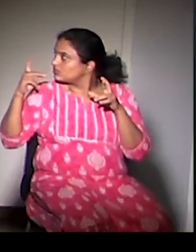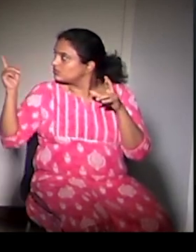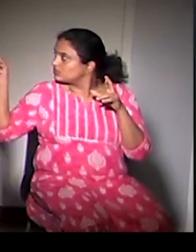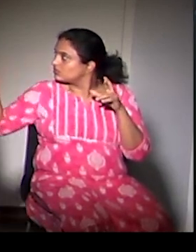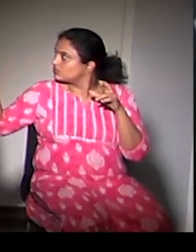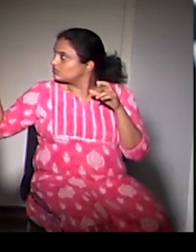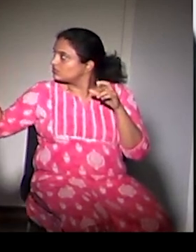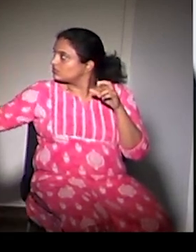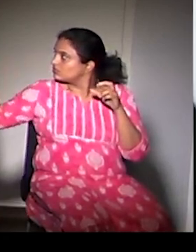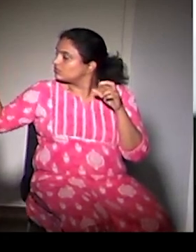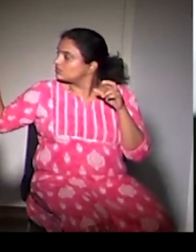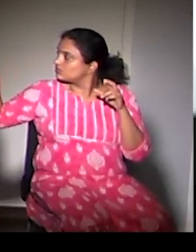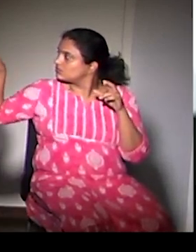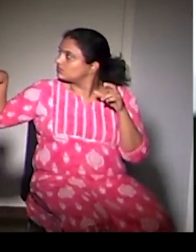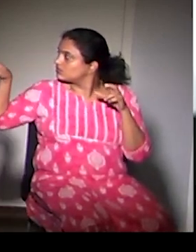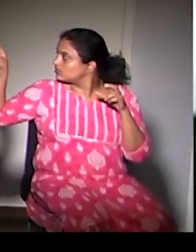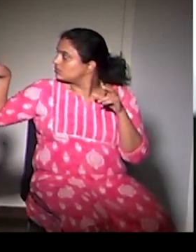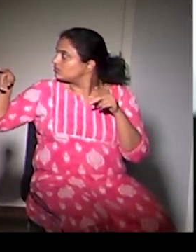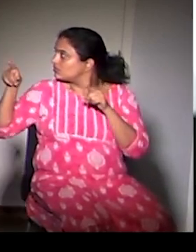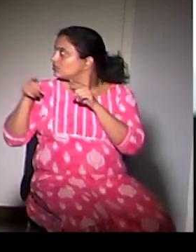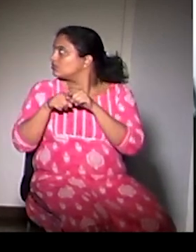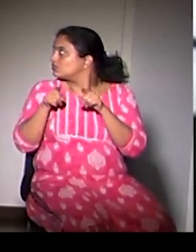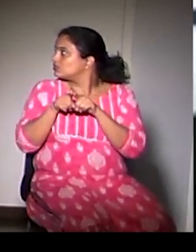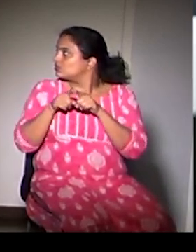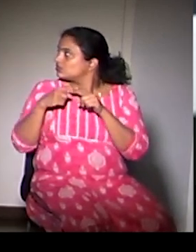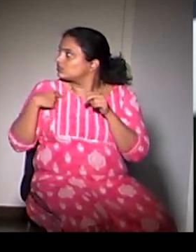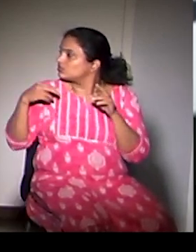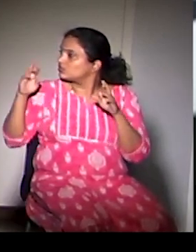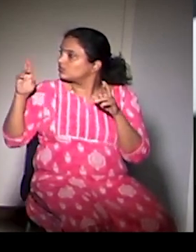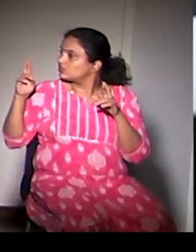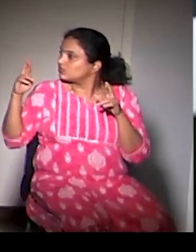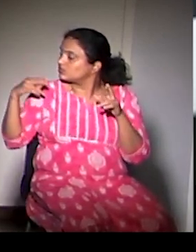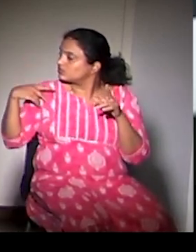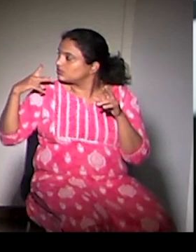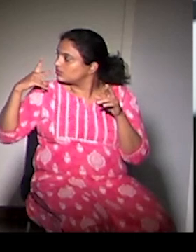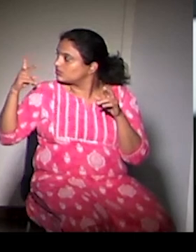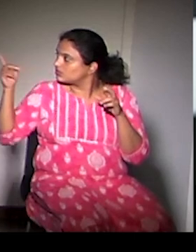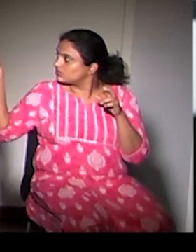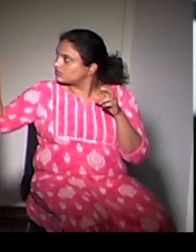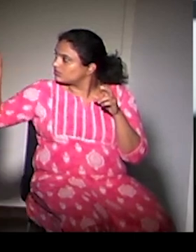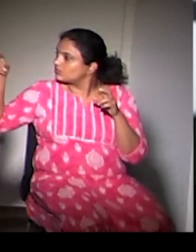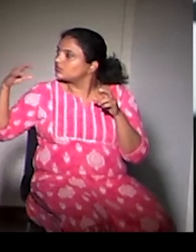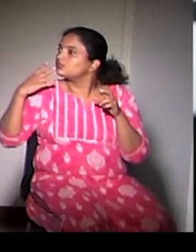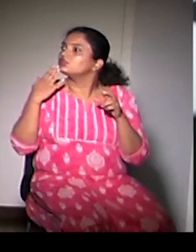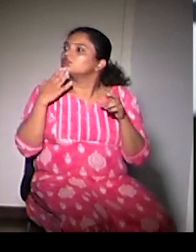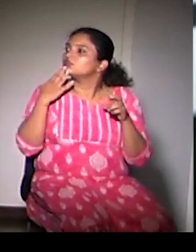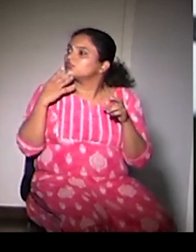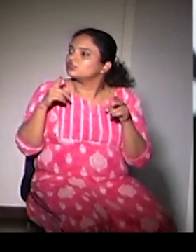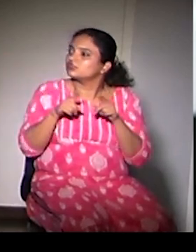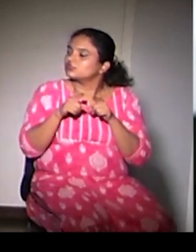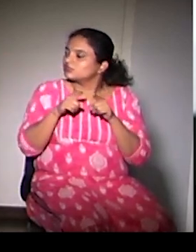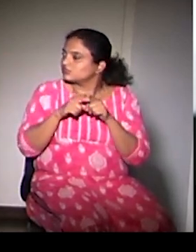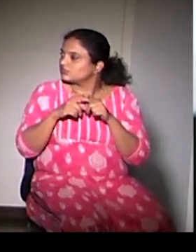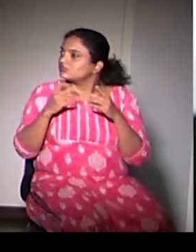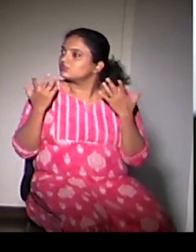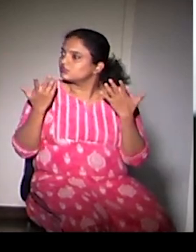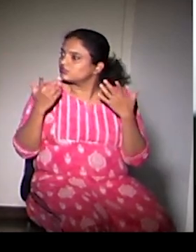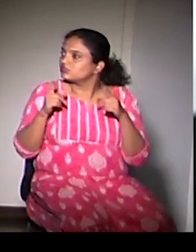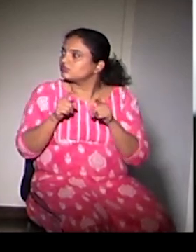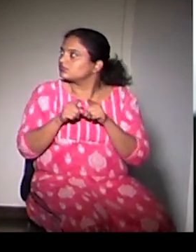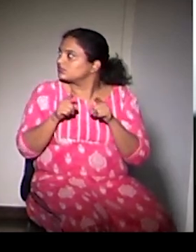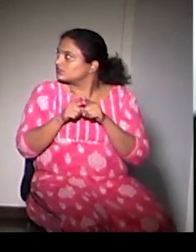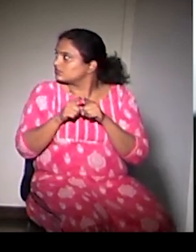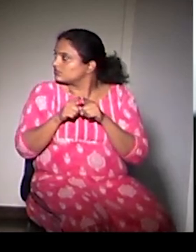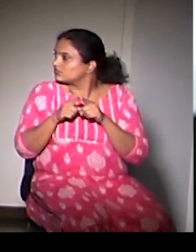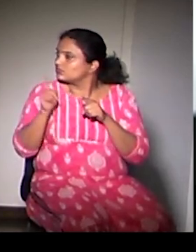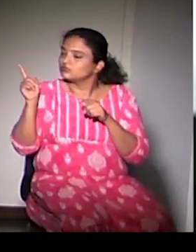of whitewashed wall there are still some tiles. I like to think I can just see some colours shining through lower down, but I'm not so